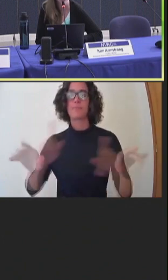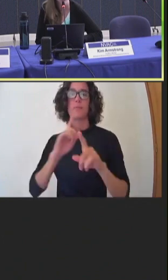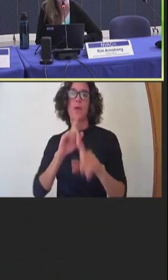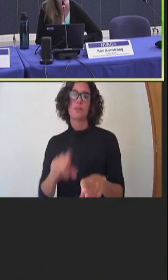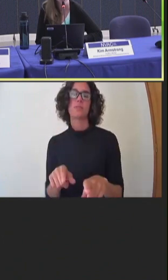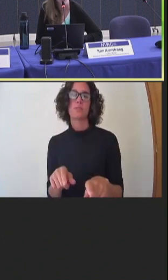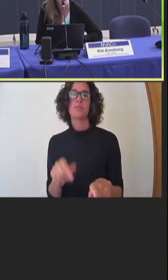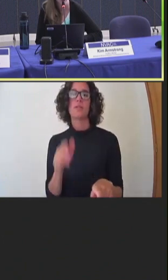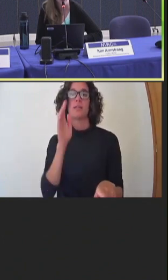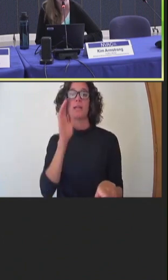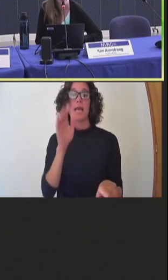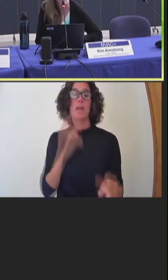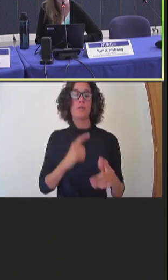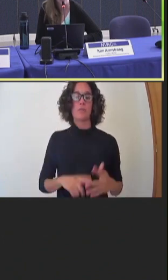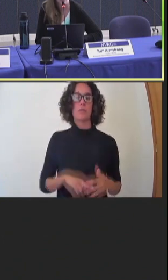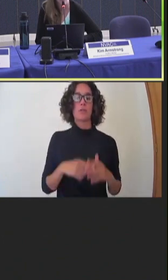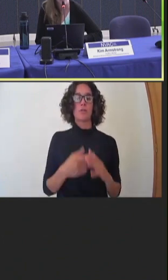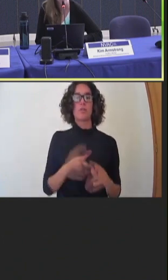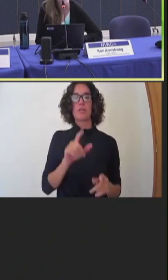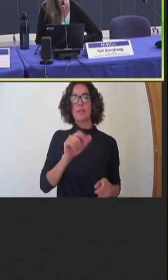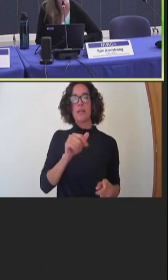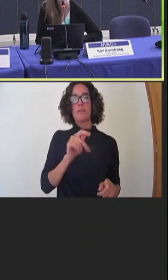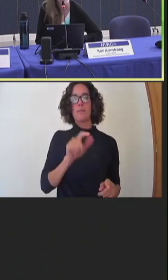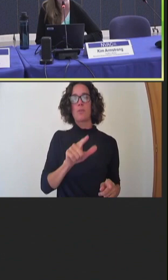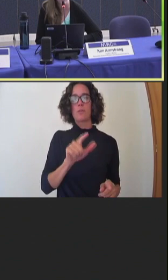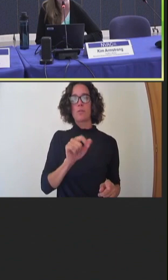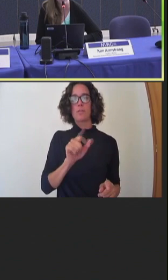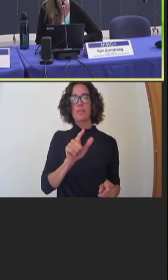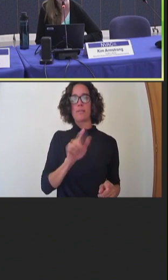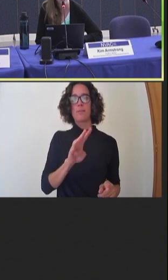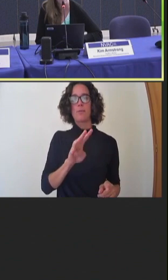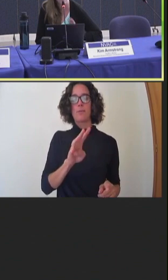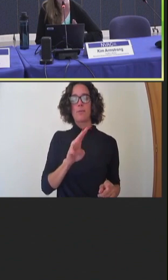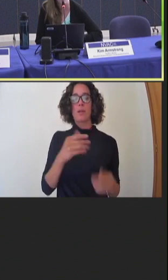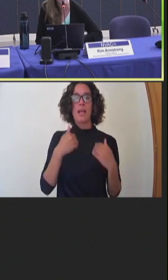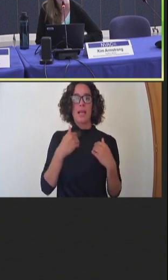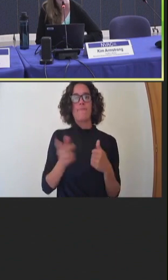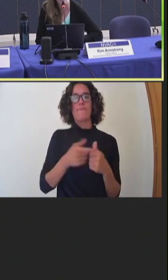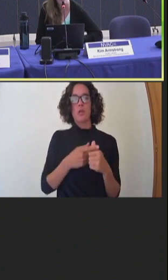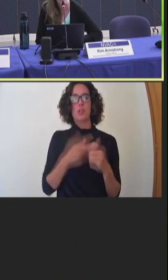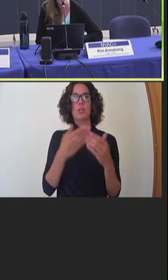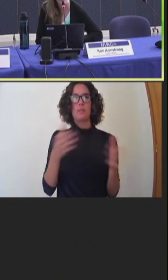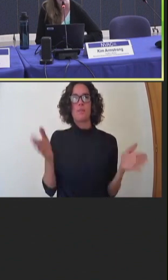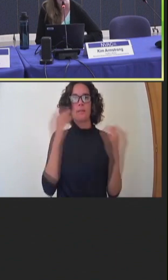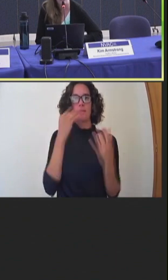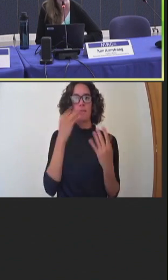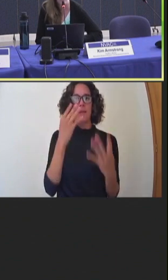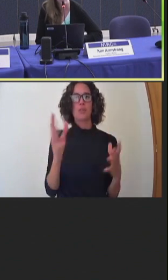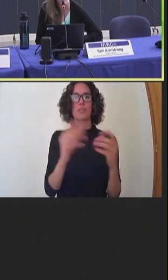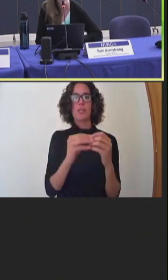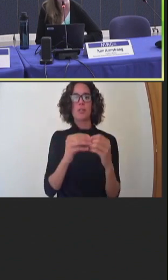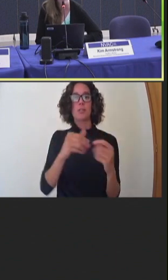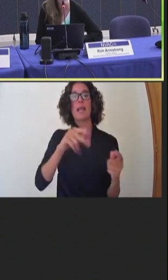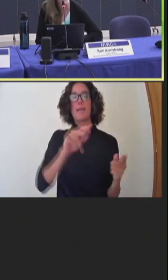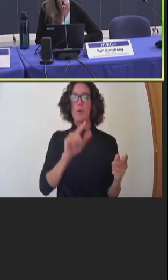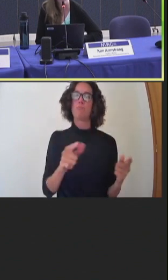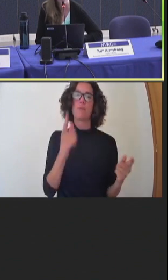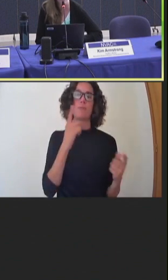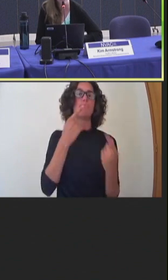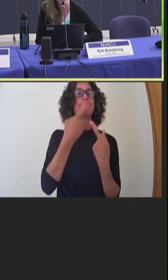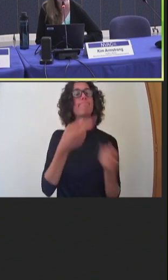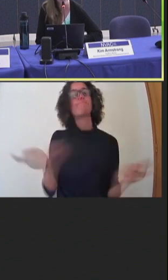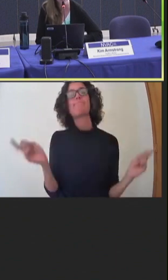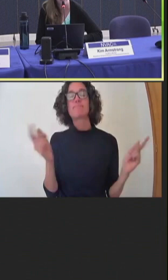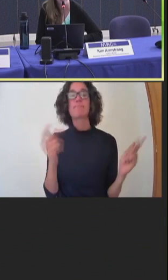April 2024 and hosted its first public information session in April, which had strong attendance of over